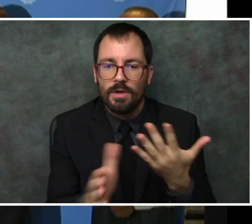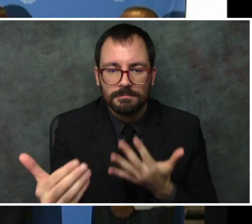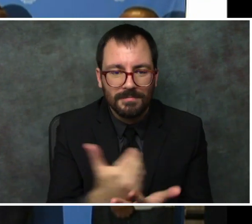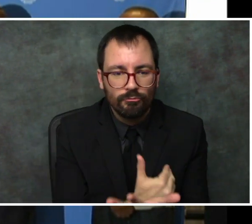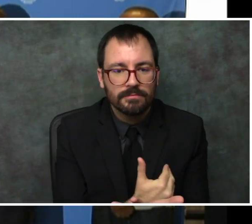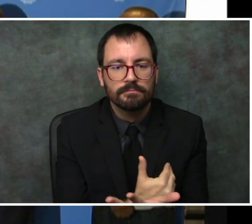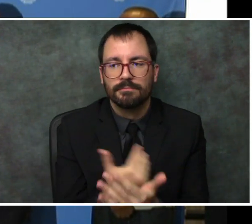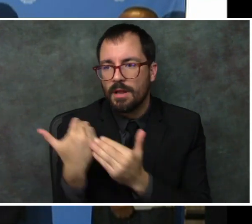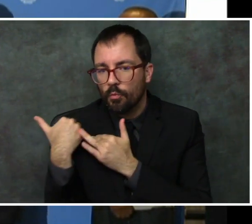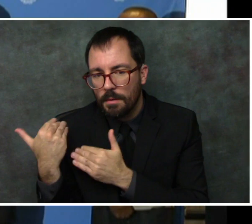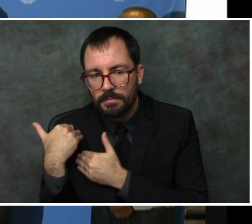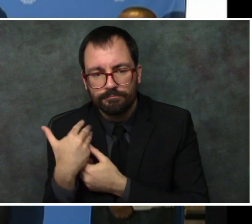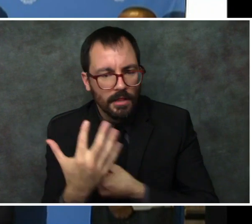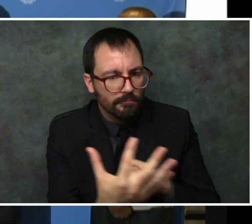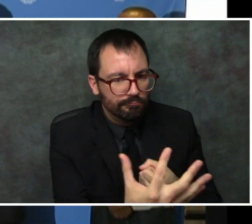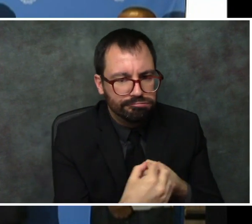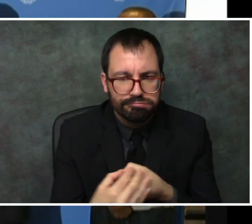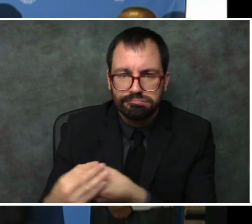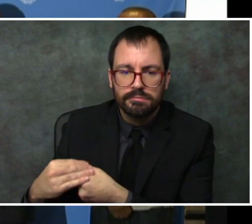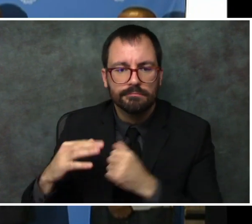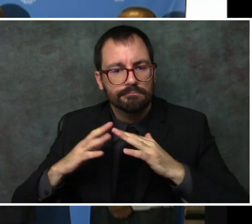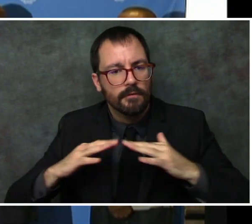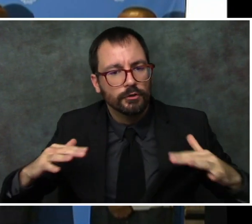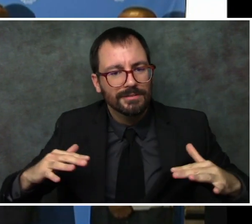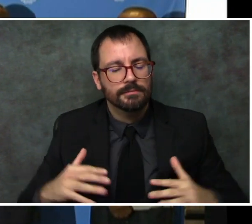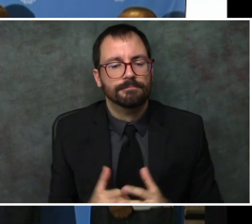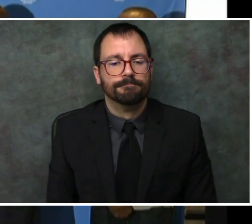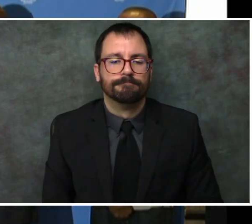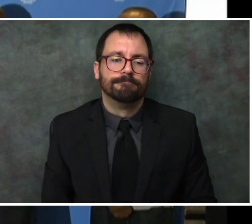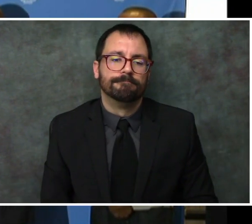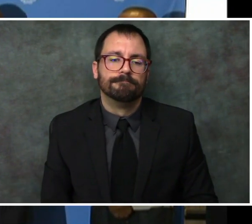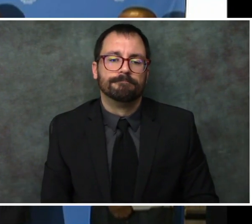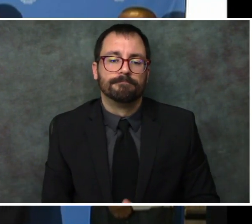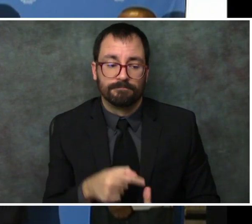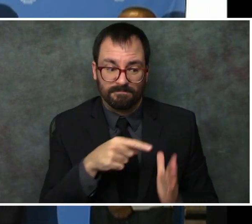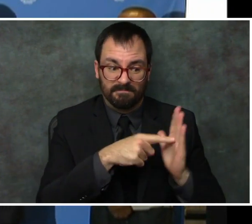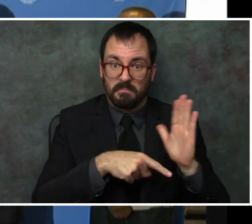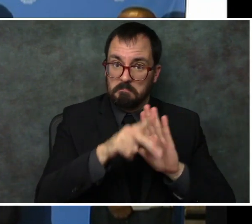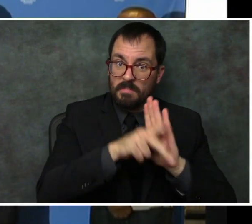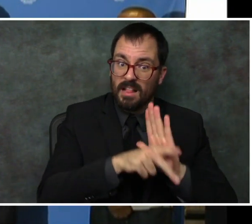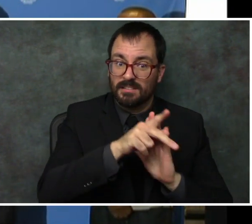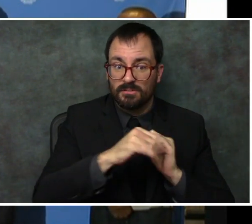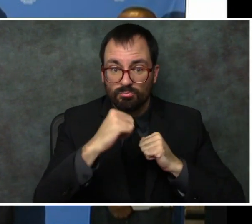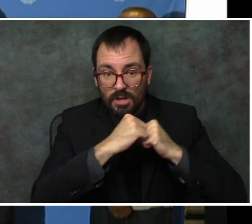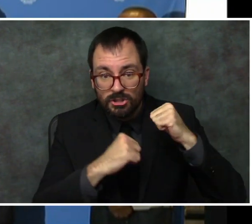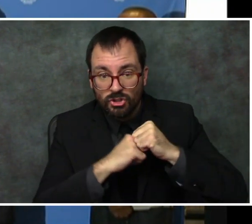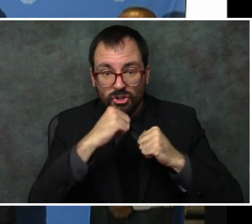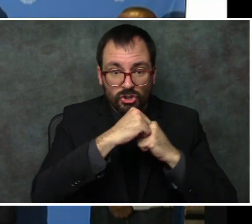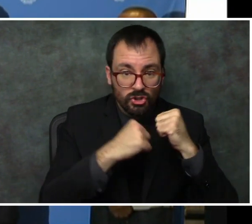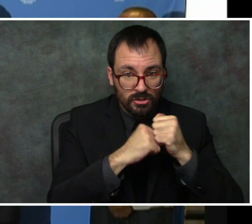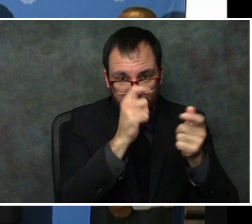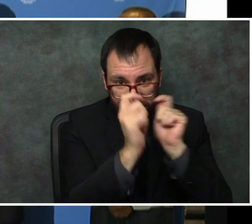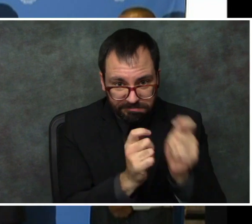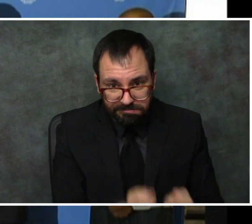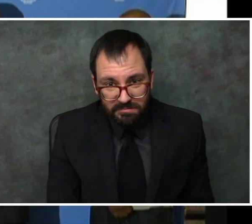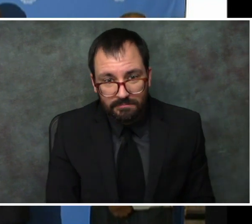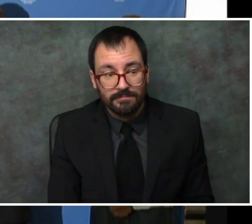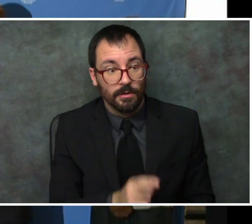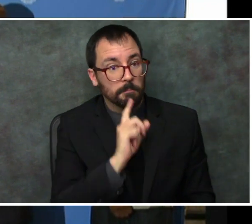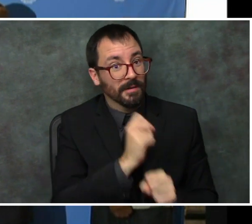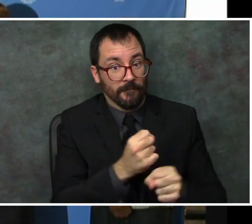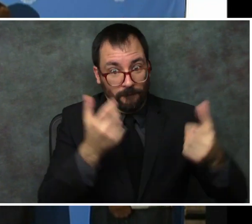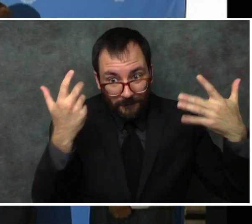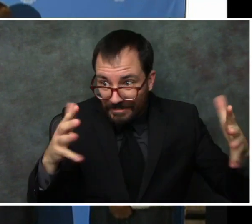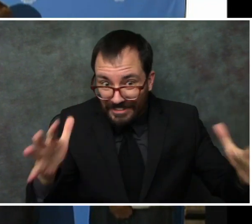cries for increased transparency, accountability, and inclusion. These policy and structural recommendations,